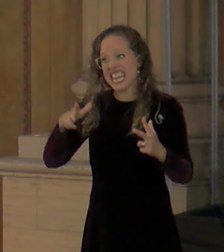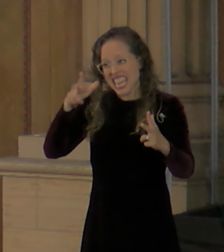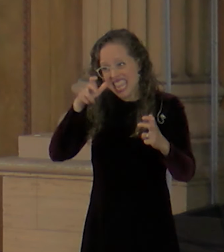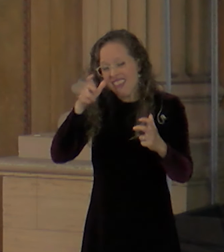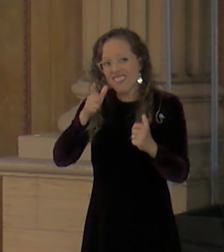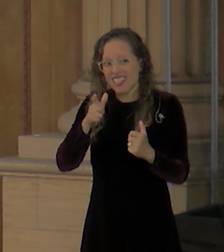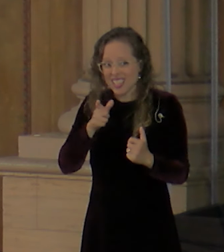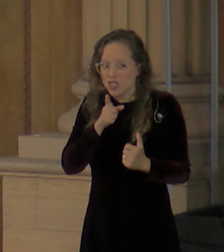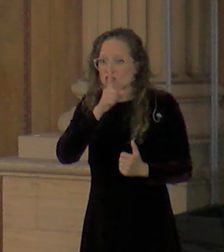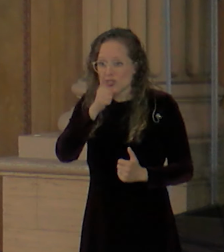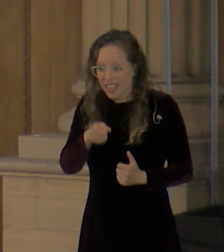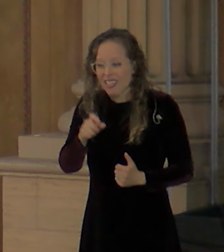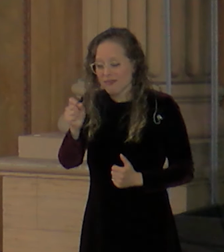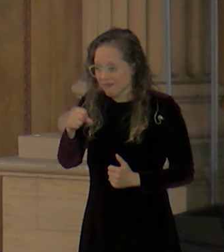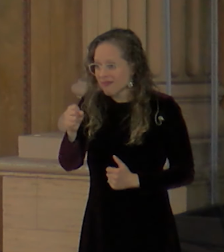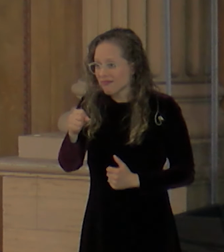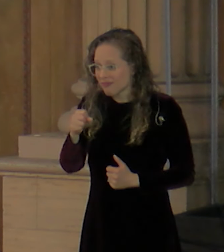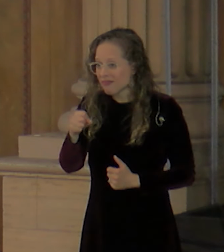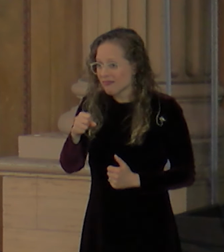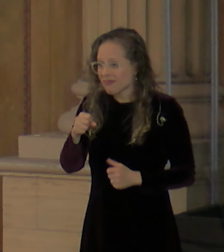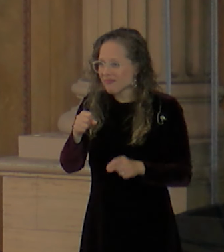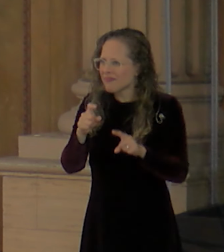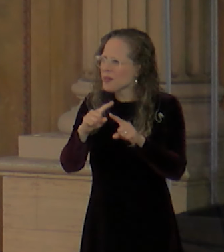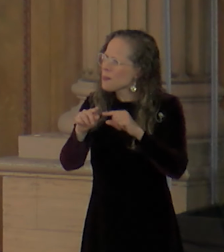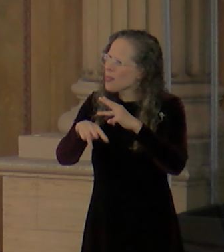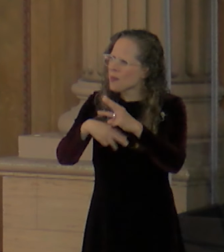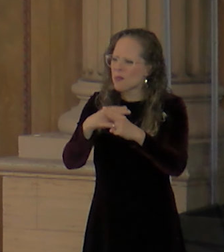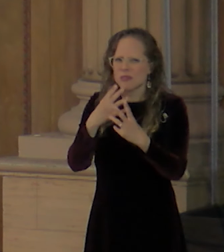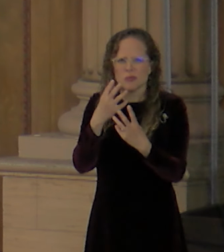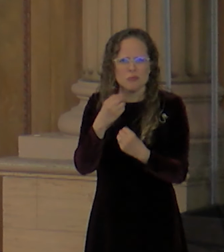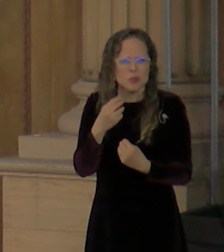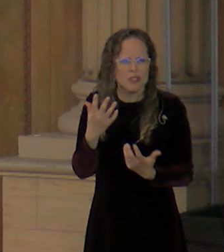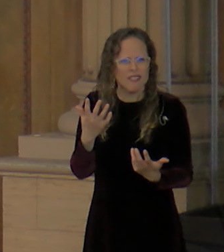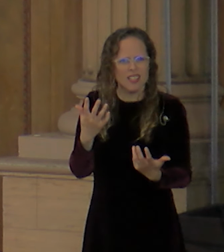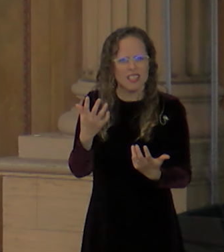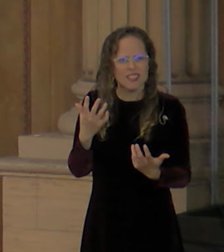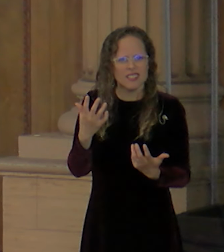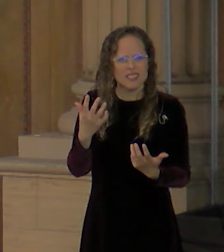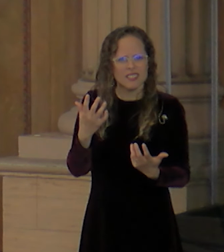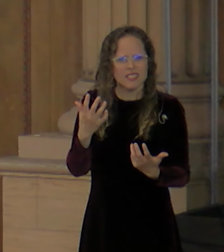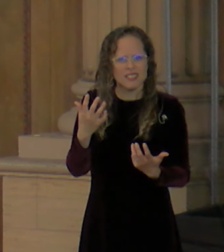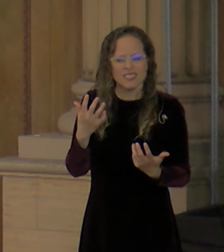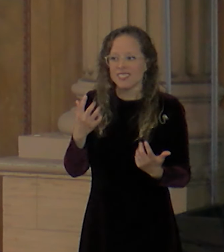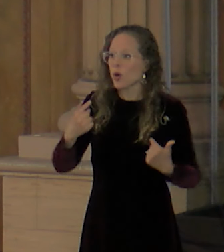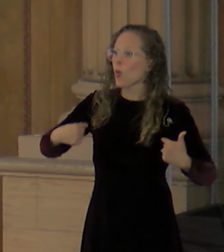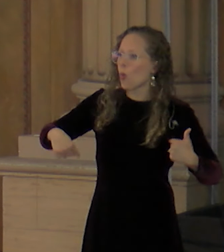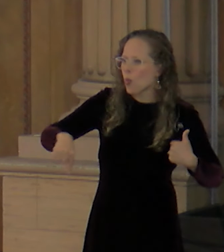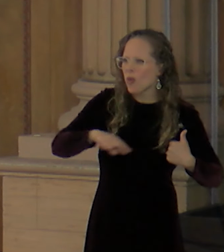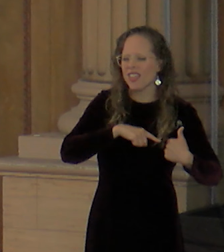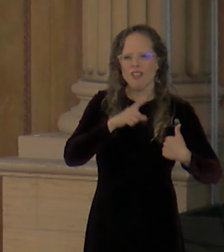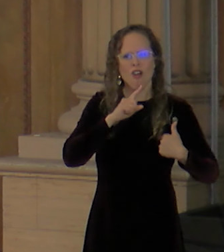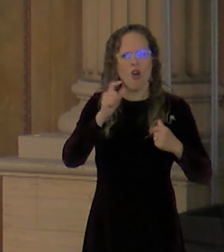world. And evil is real in people who are wonderfully made in God's image.